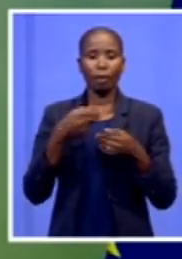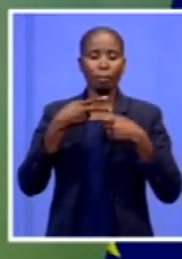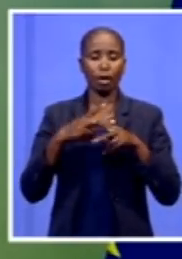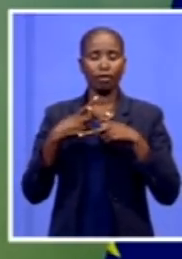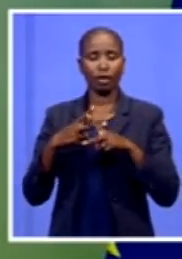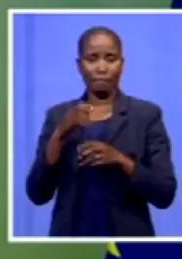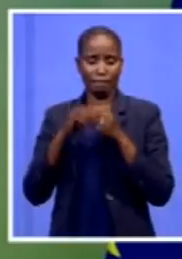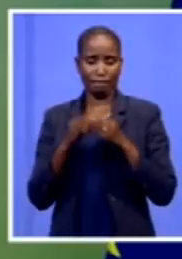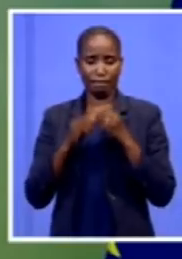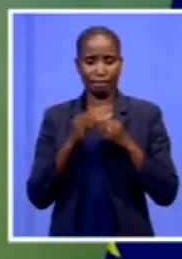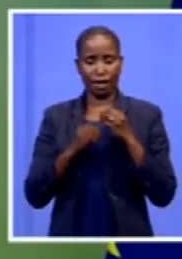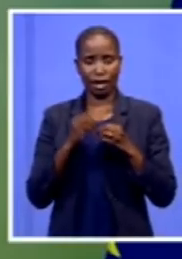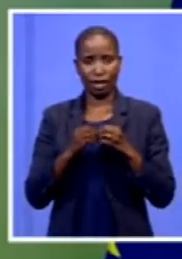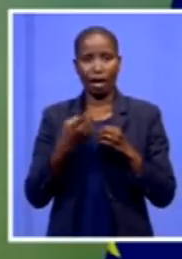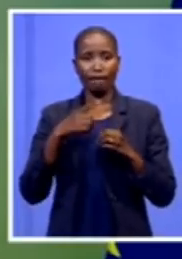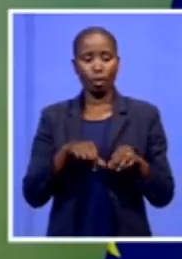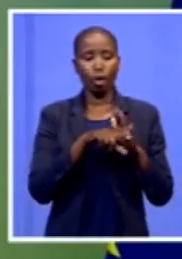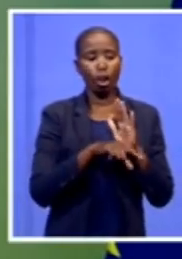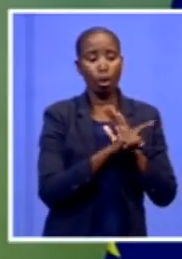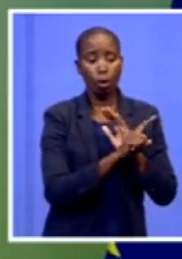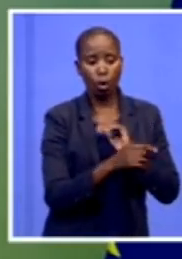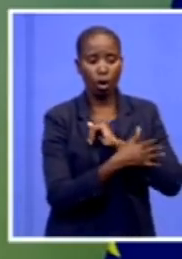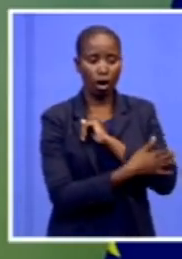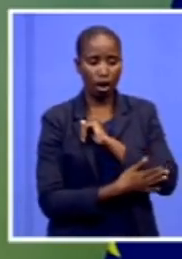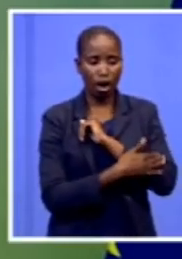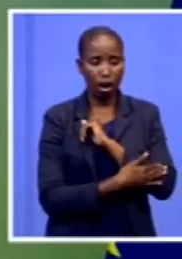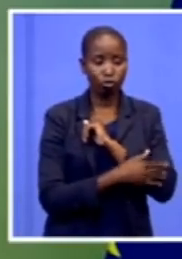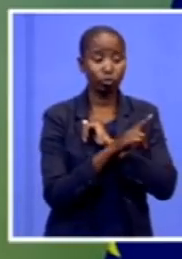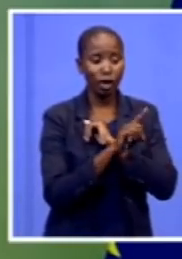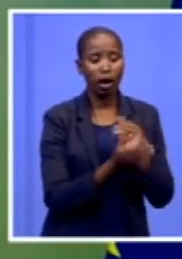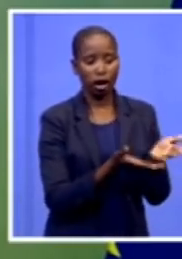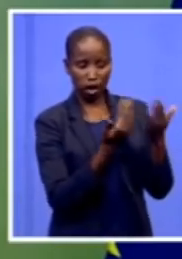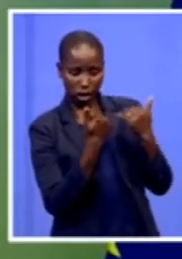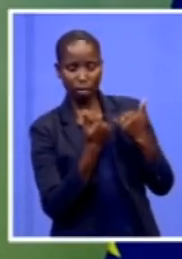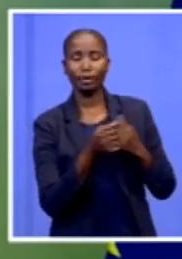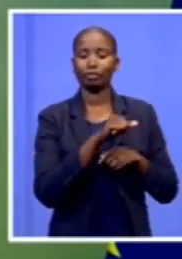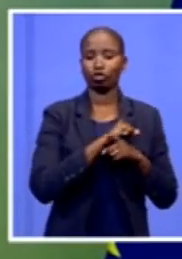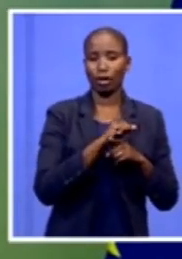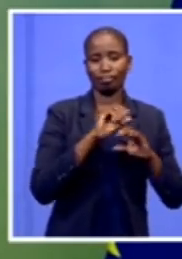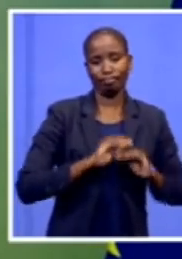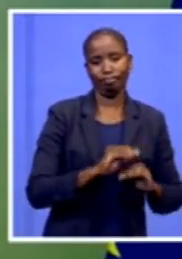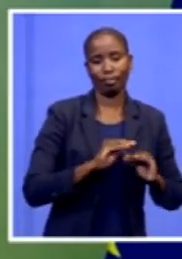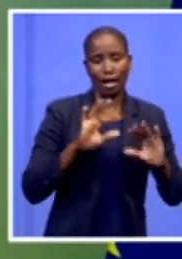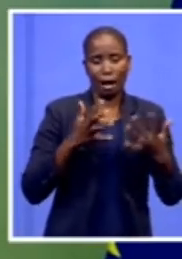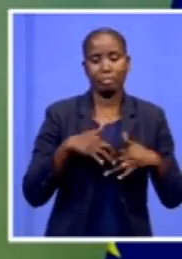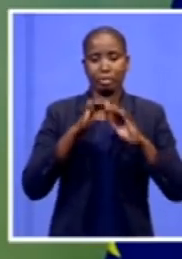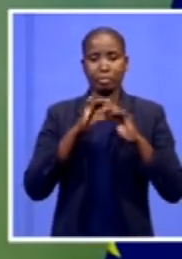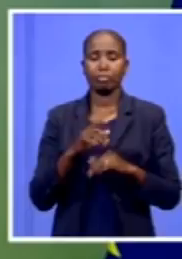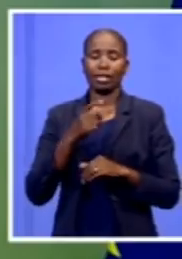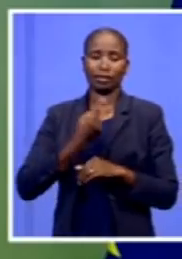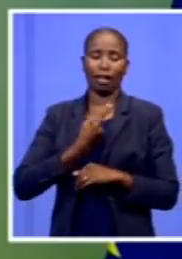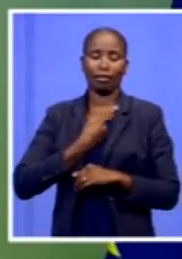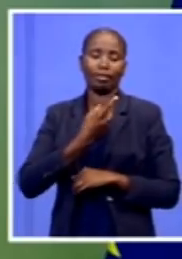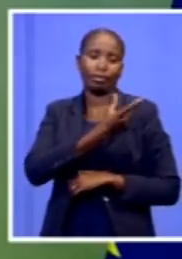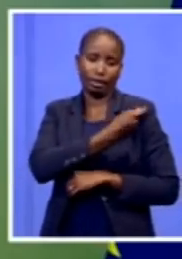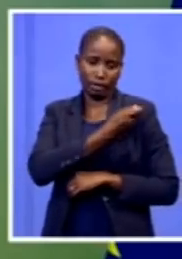can receive training in how to produce certain vaccines and the licenses to do so. In June last